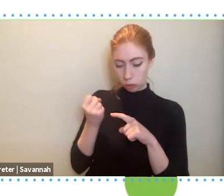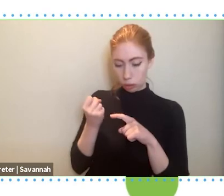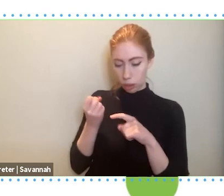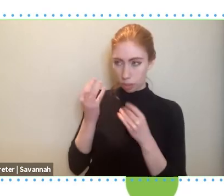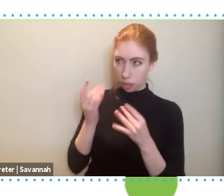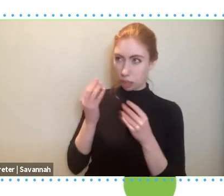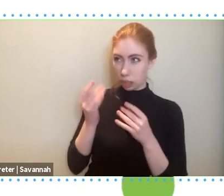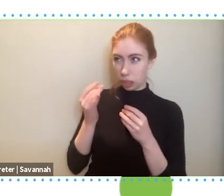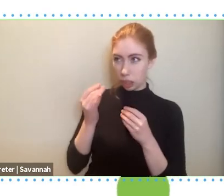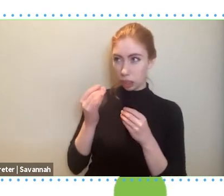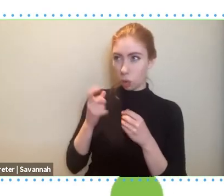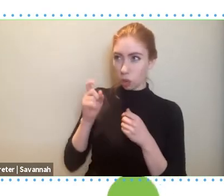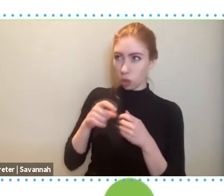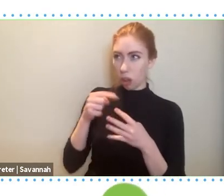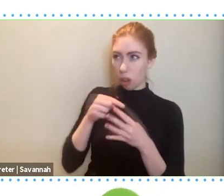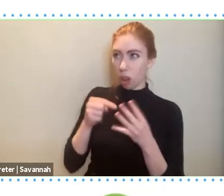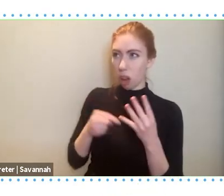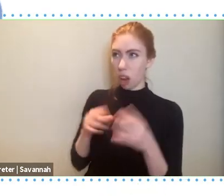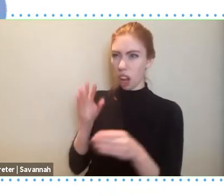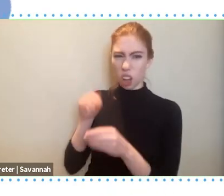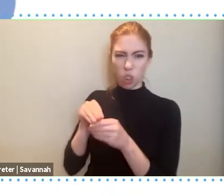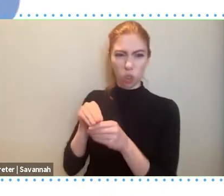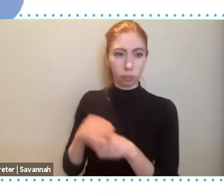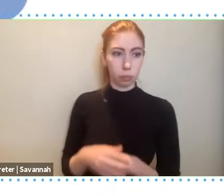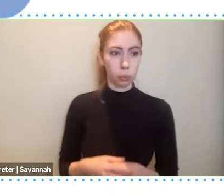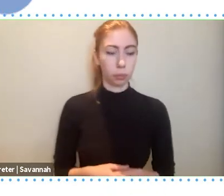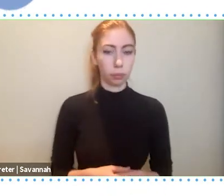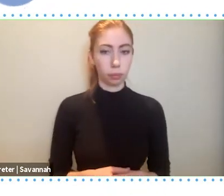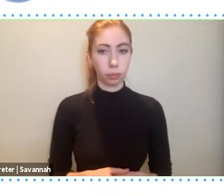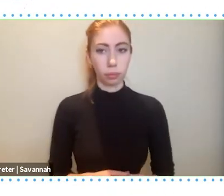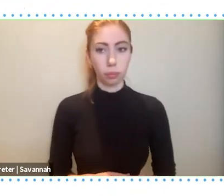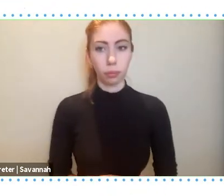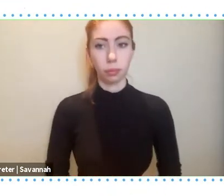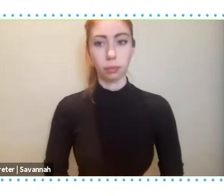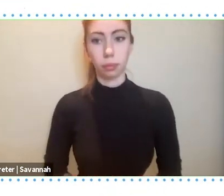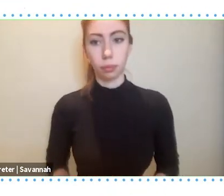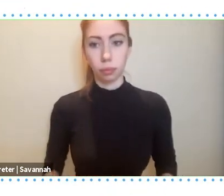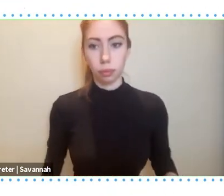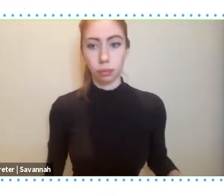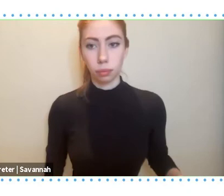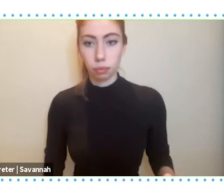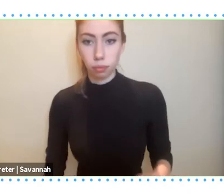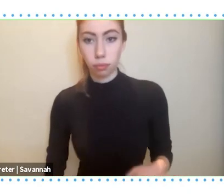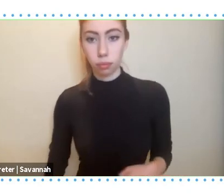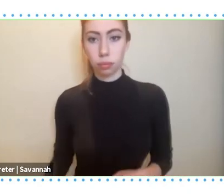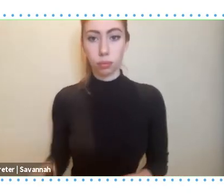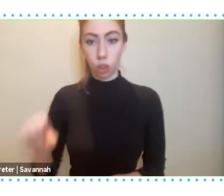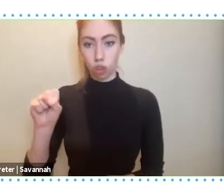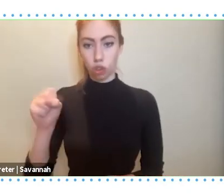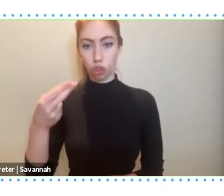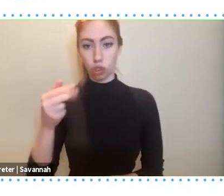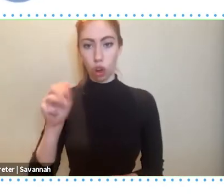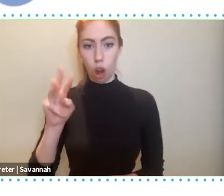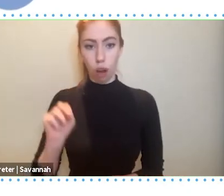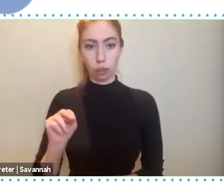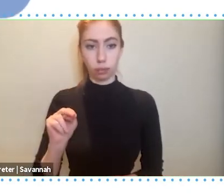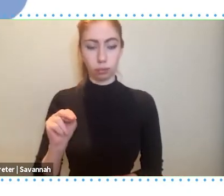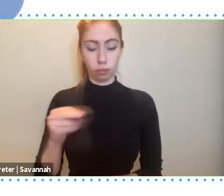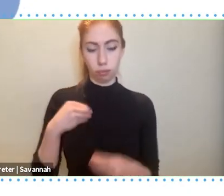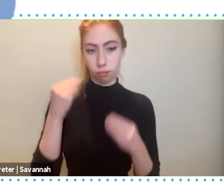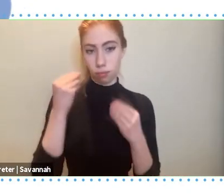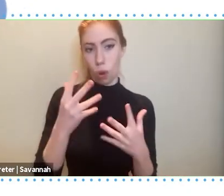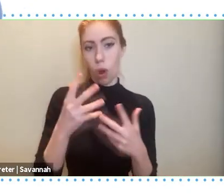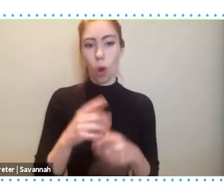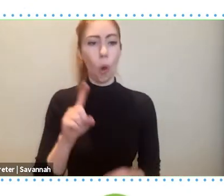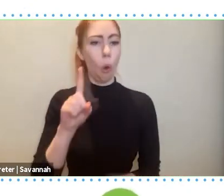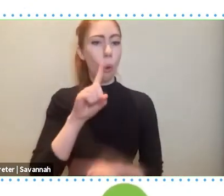the current system. I was going to say, question everything, and not in a way that is like, oh, if they don't